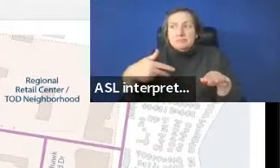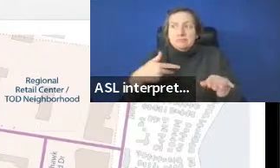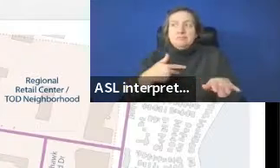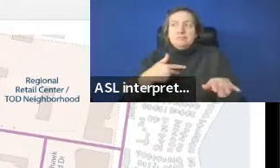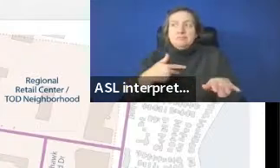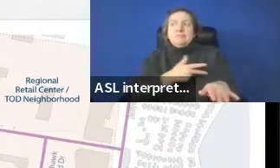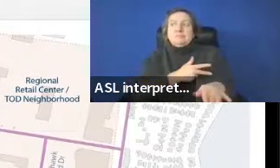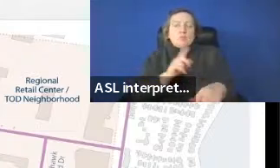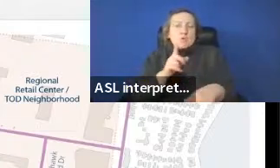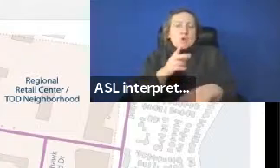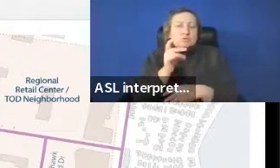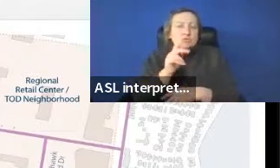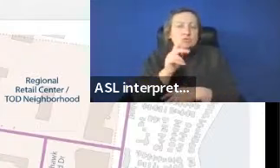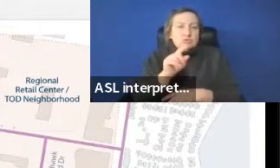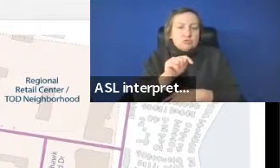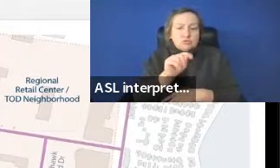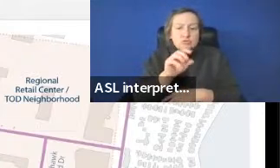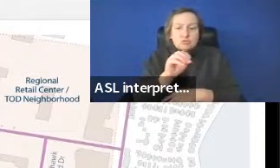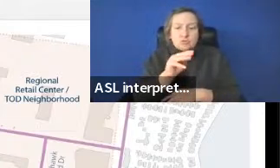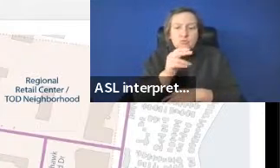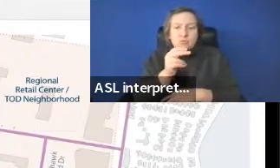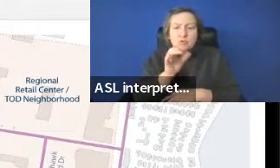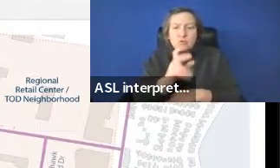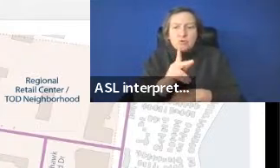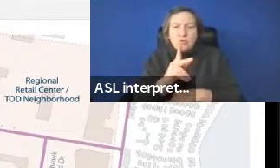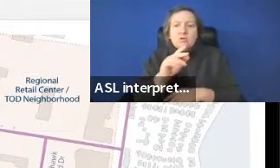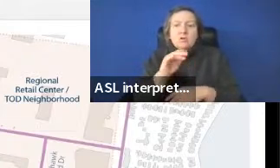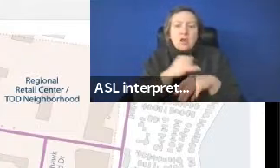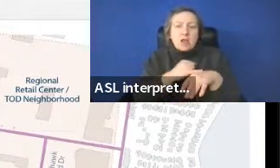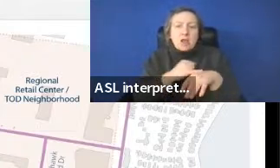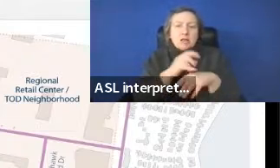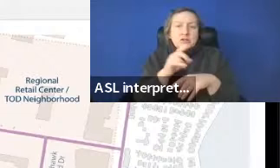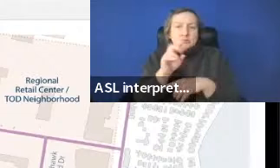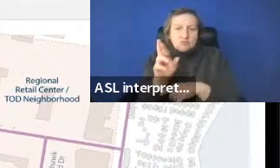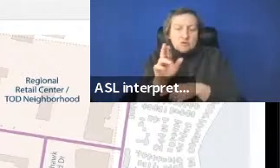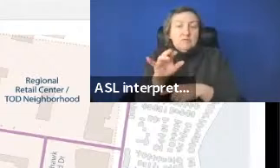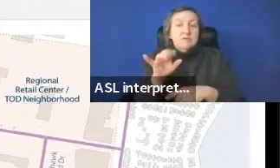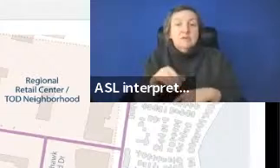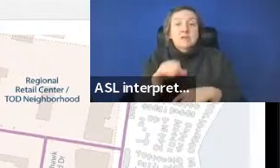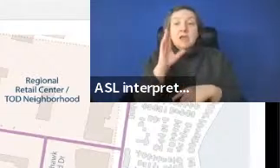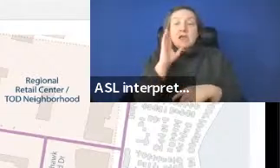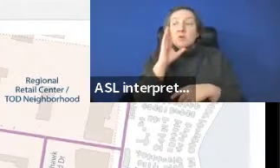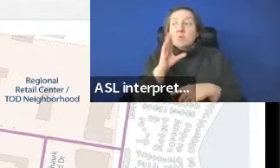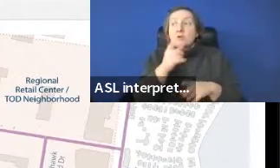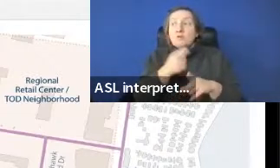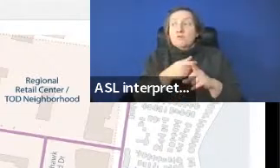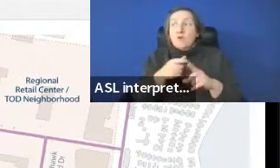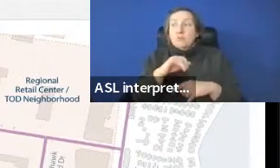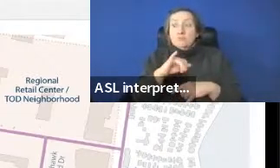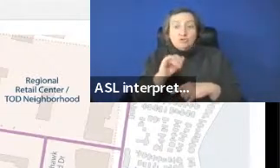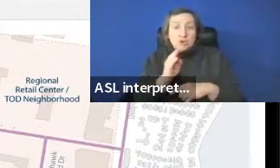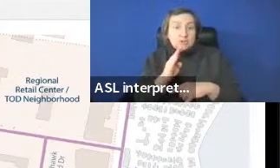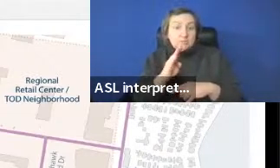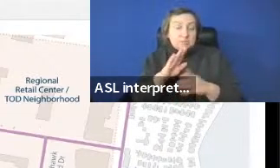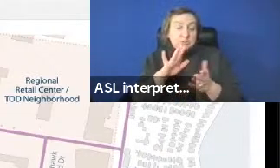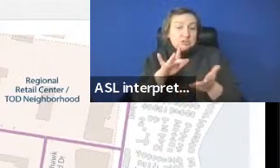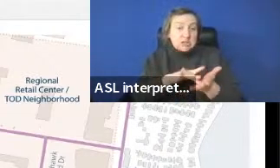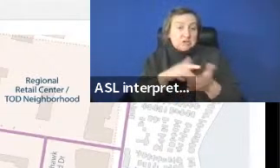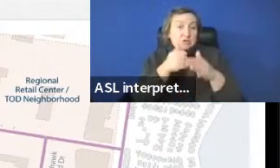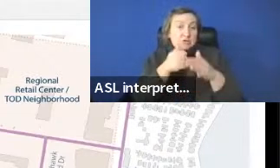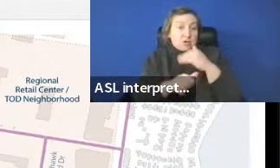this scheme, Tomahawk Island Drive would be extended from the Jansen Beach Center underneath